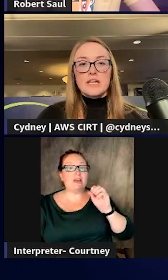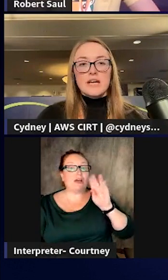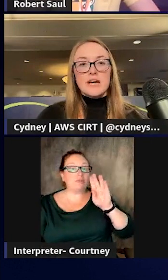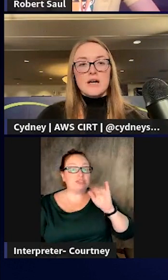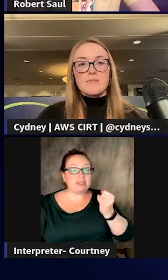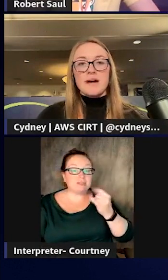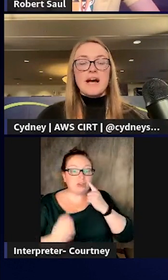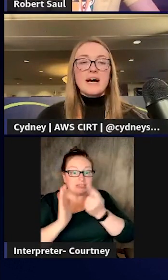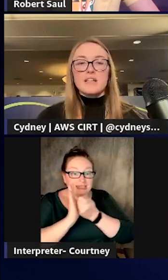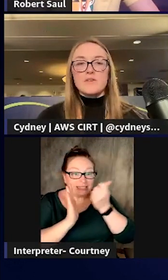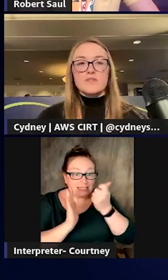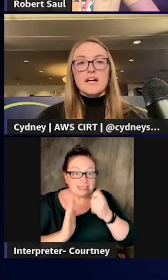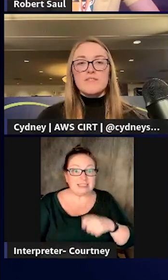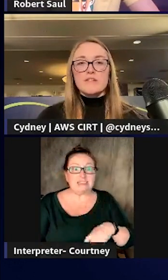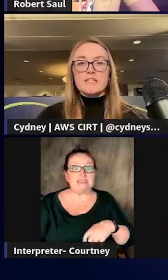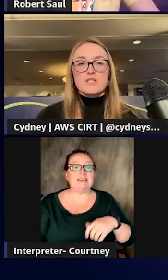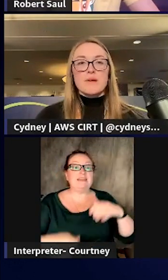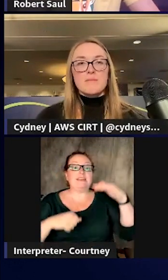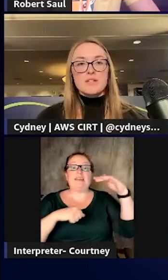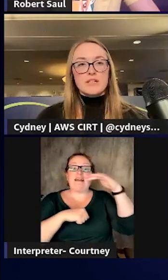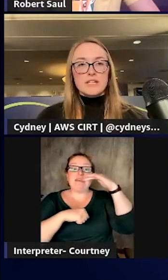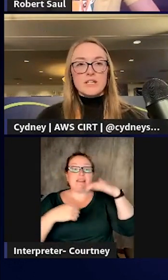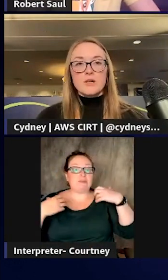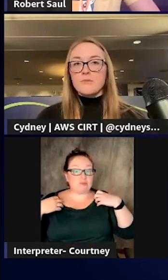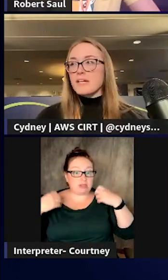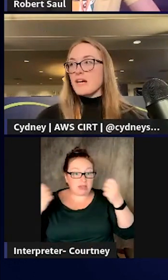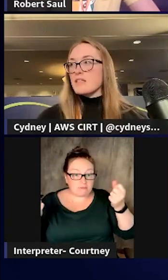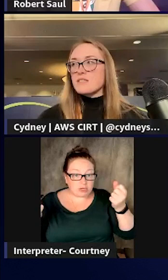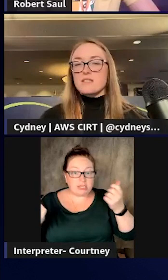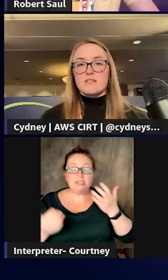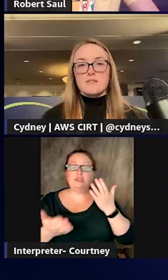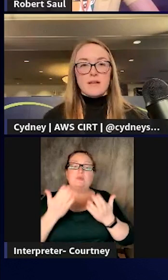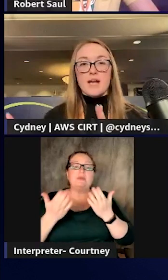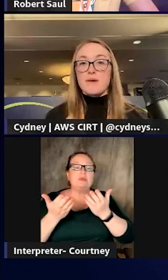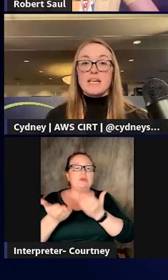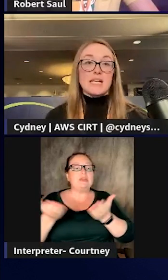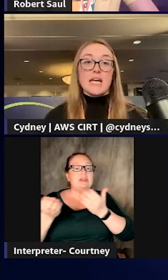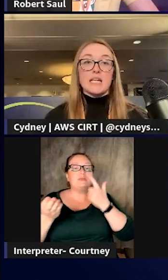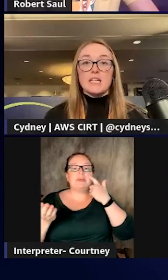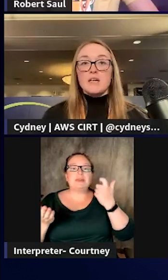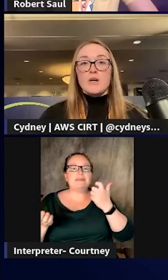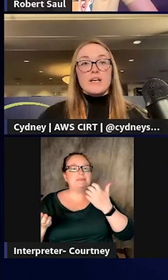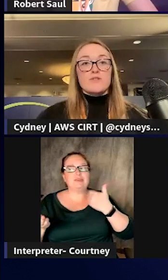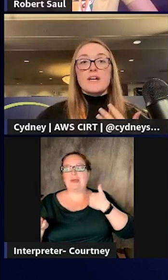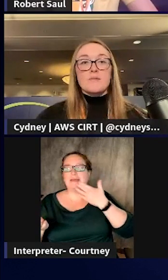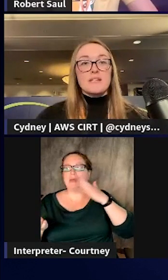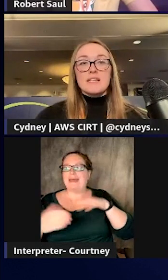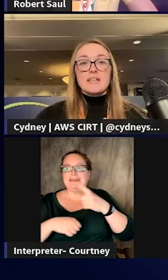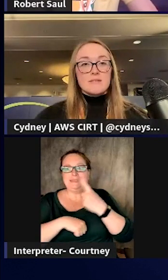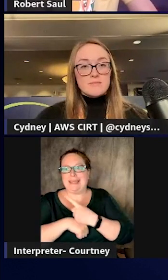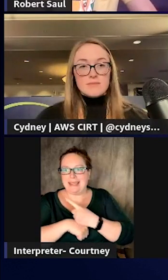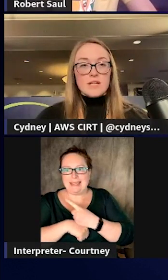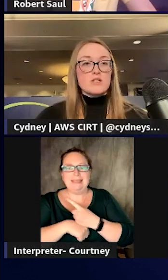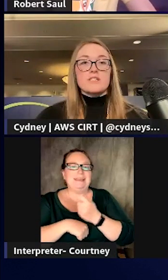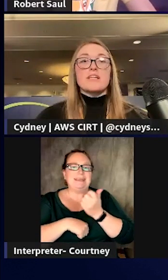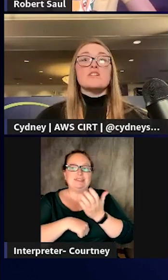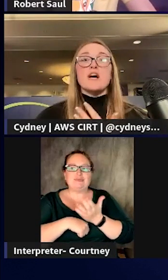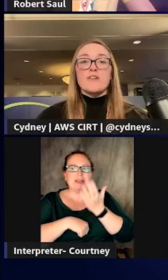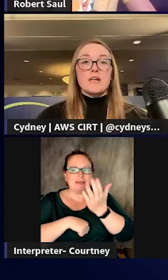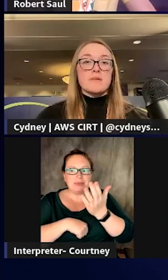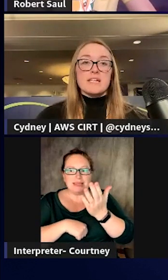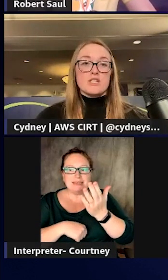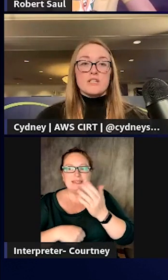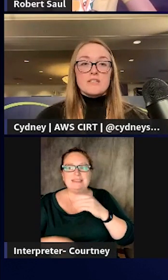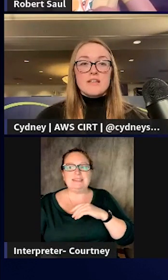deleted. At a high level recovery. So maybe you're here because you had a bad day. It's recommended. Here's